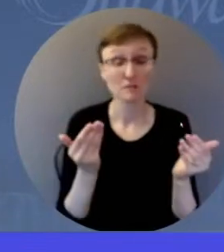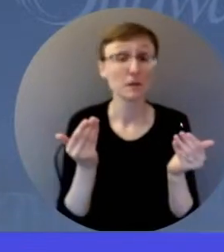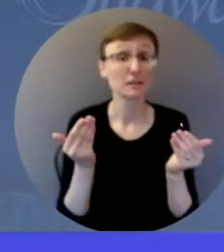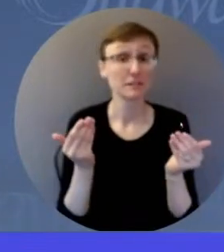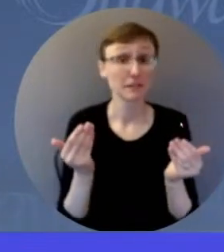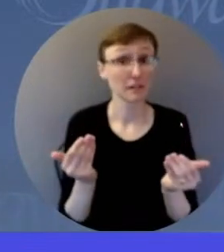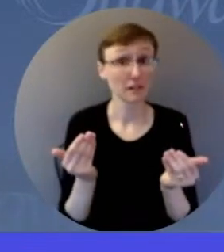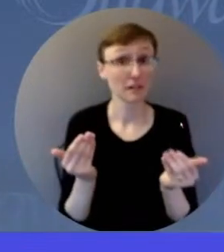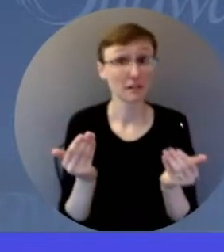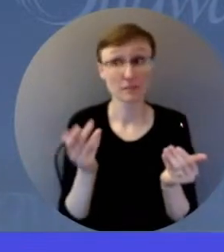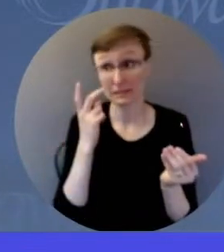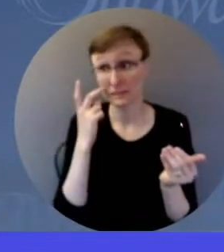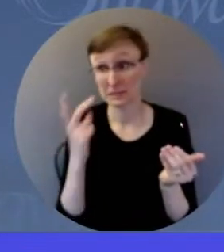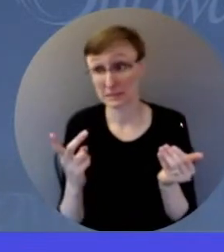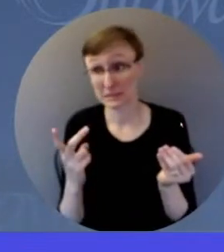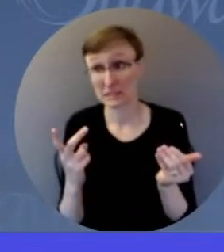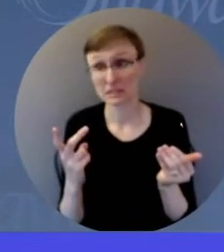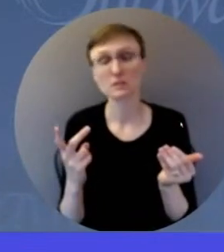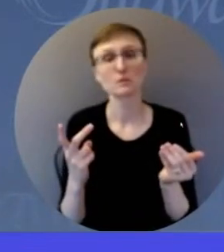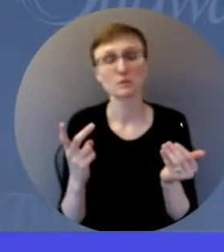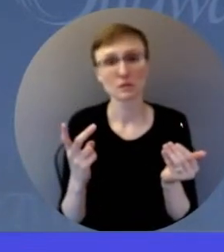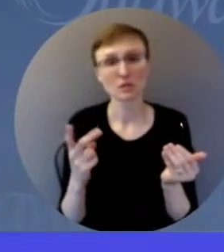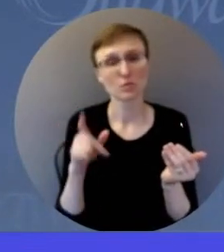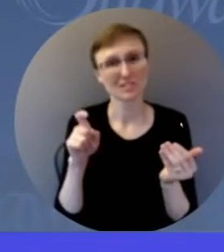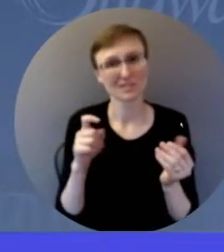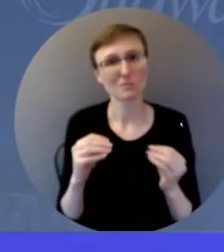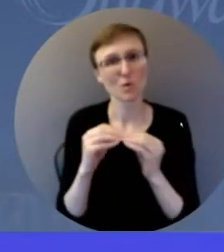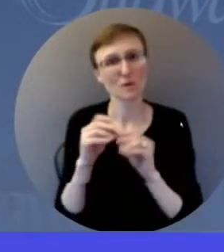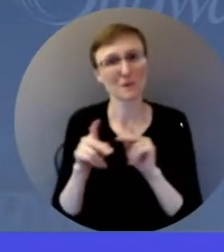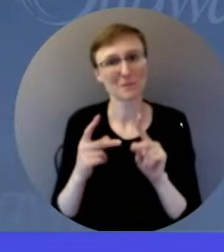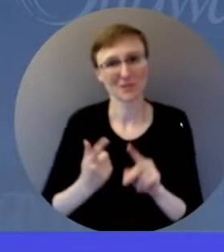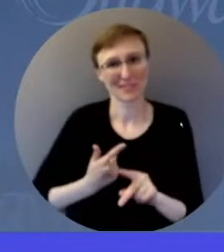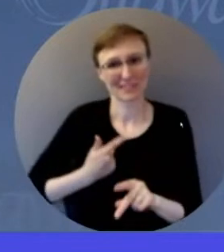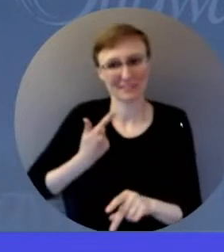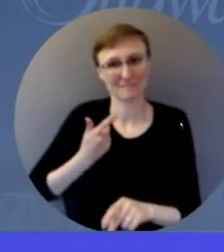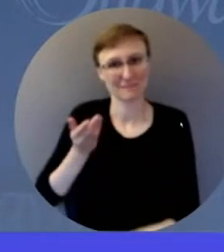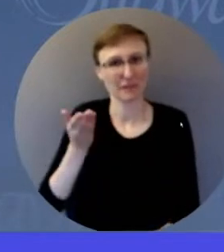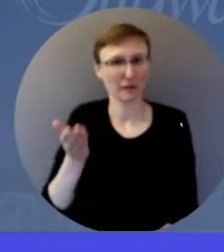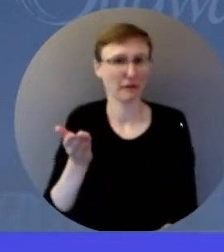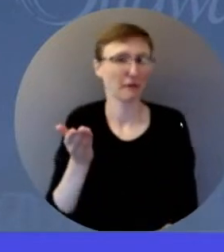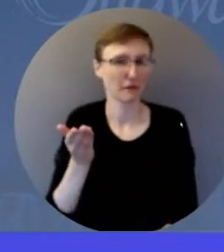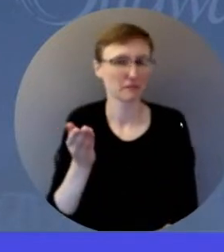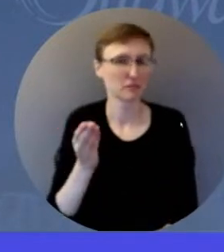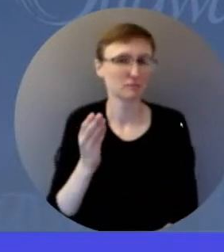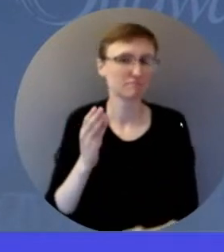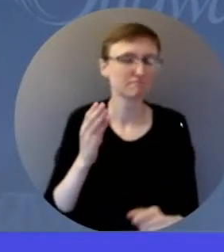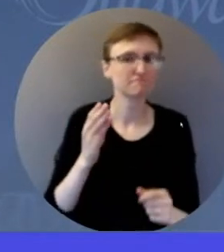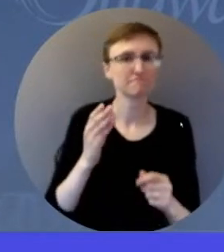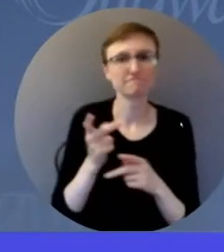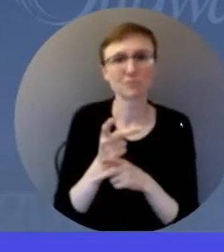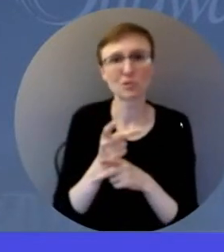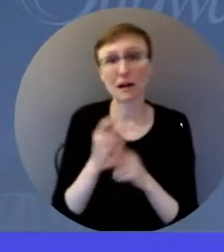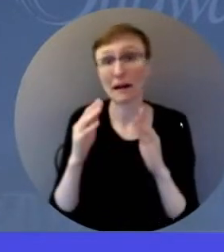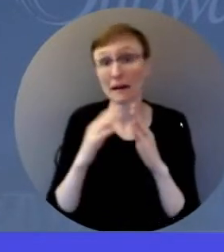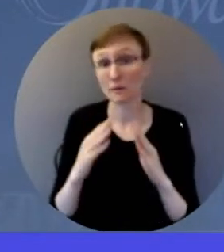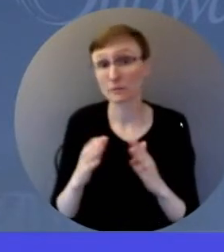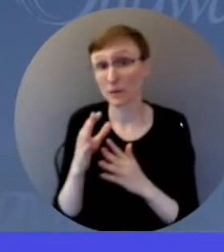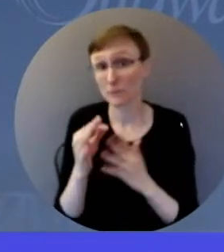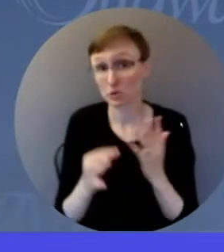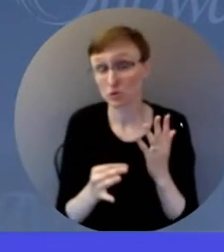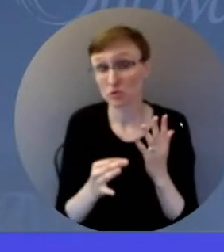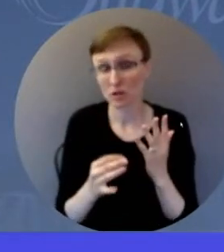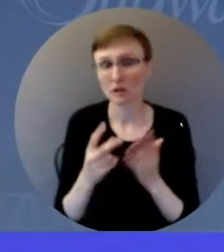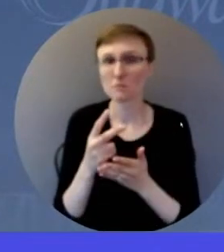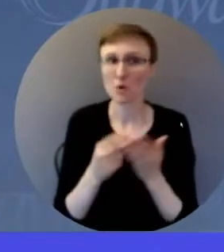more people to live on the site, and thus the reason for looking at housing opportunities, both market and affordable,